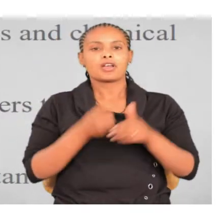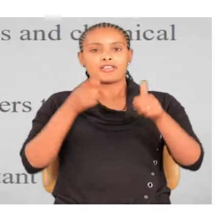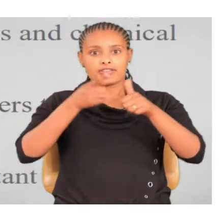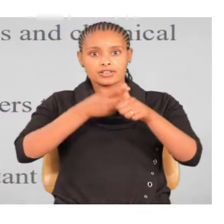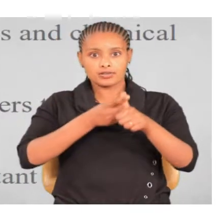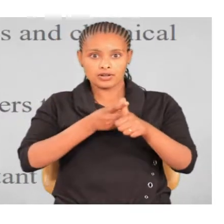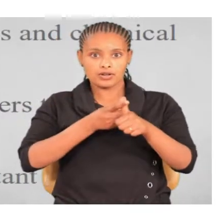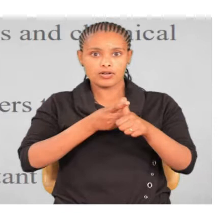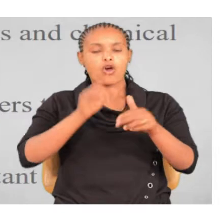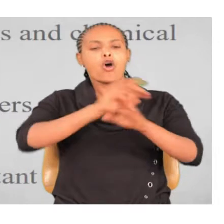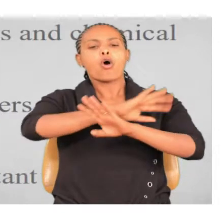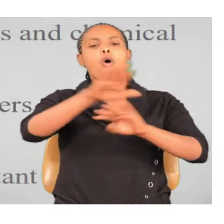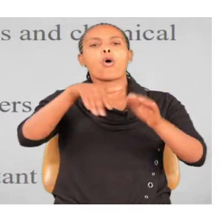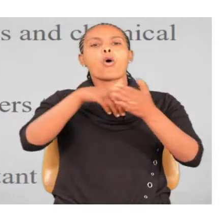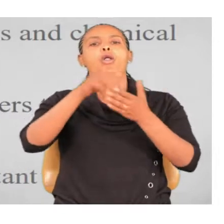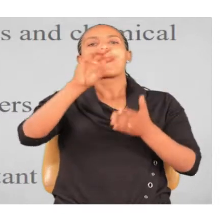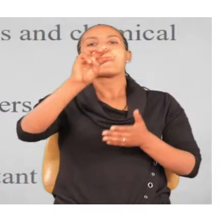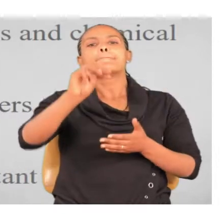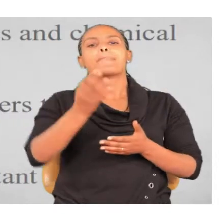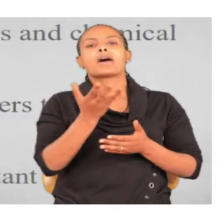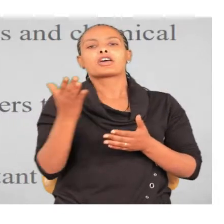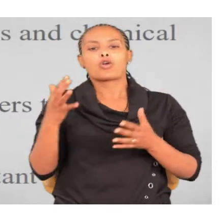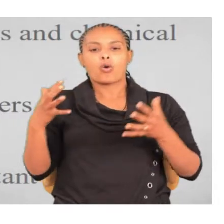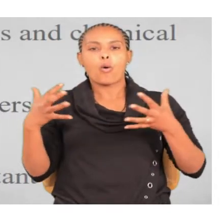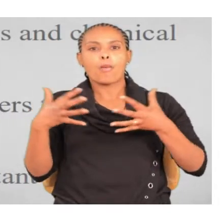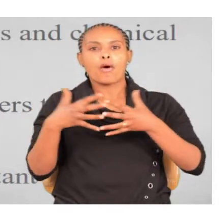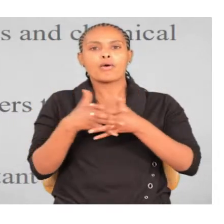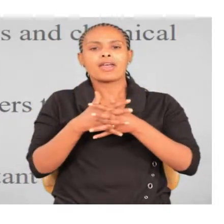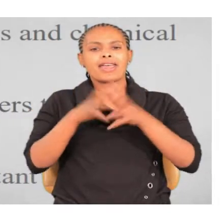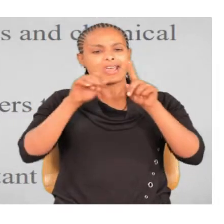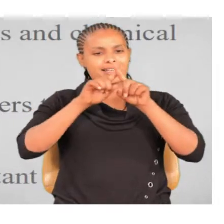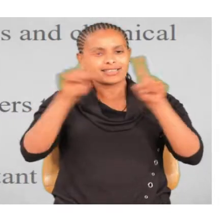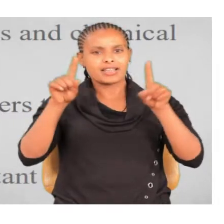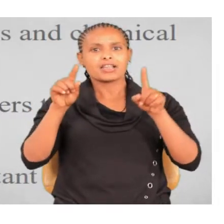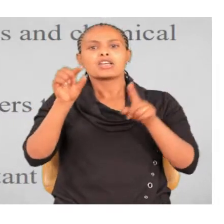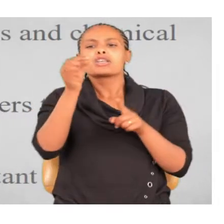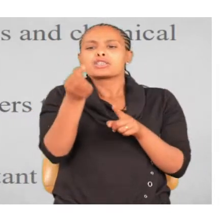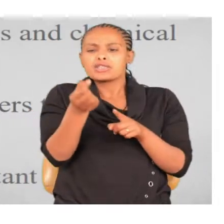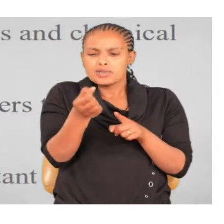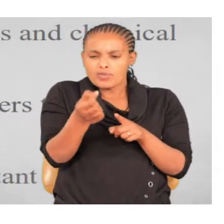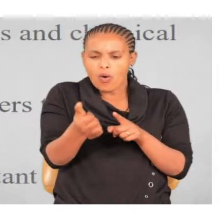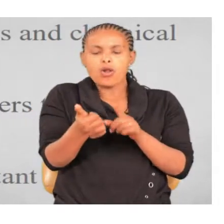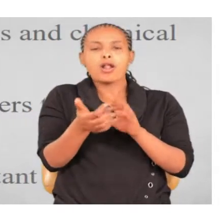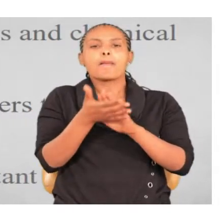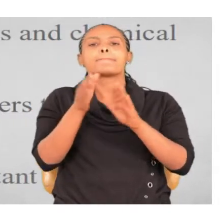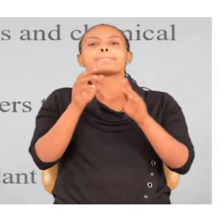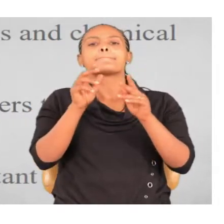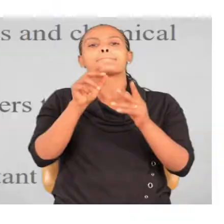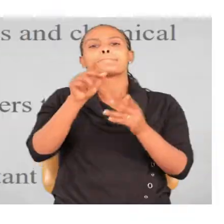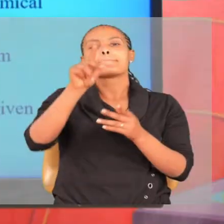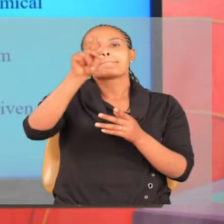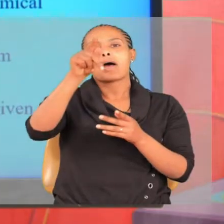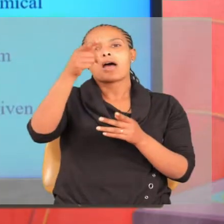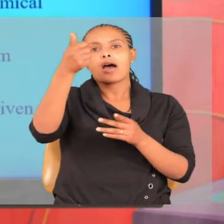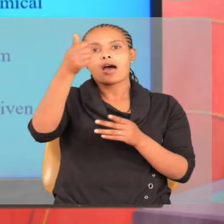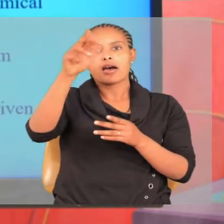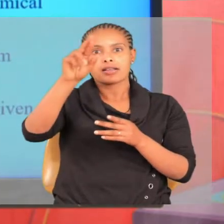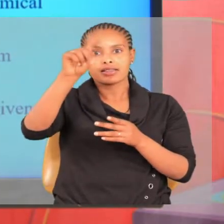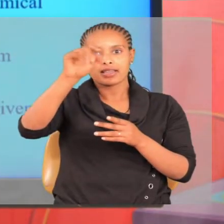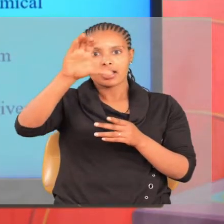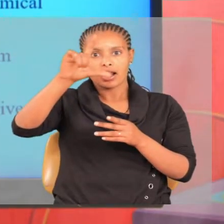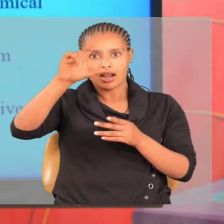1. All matter is composed of extremely small particles called atoms,